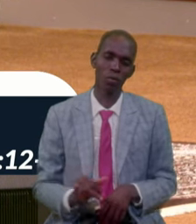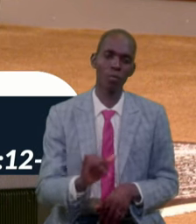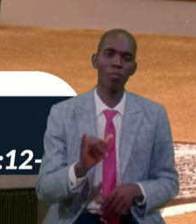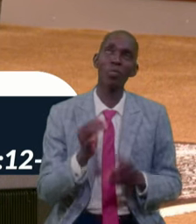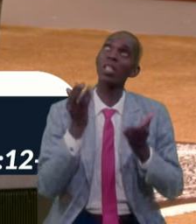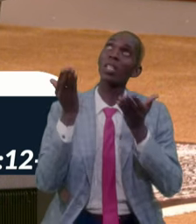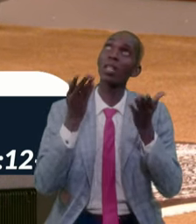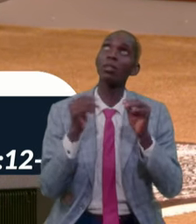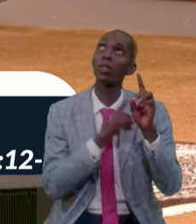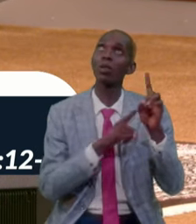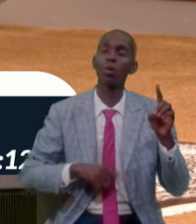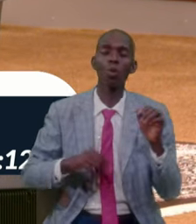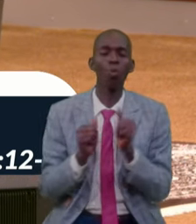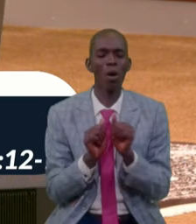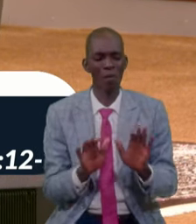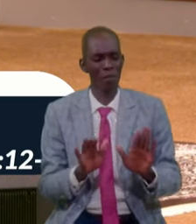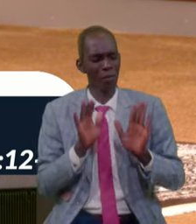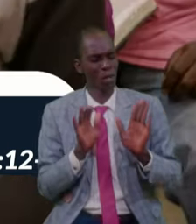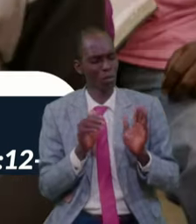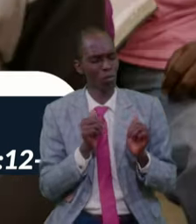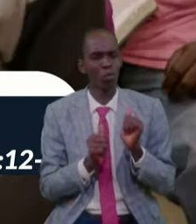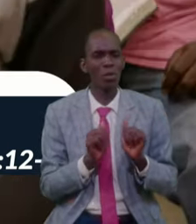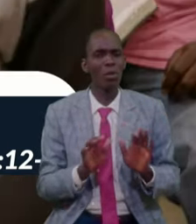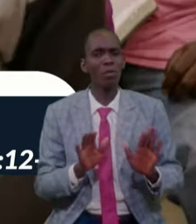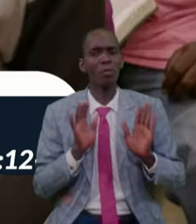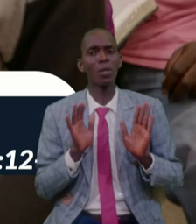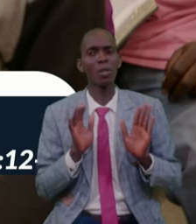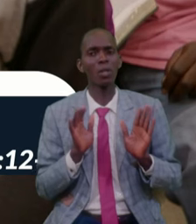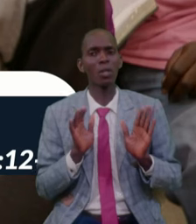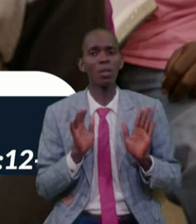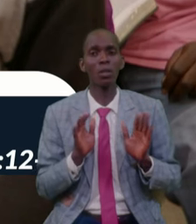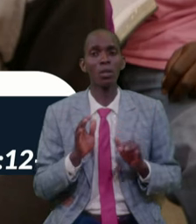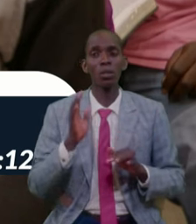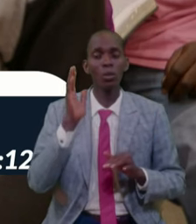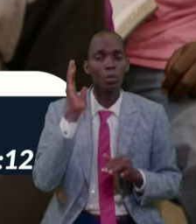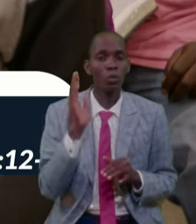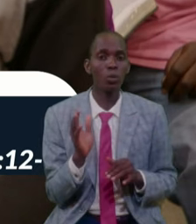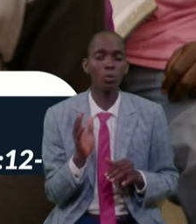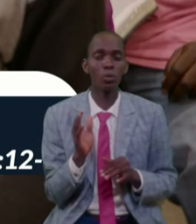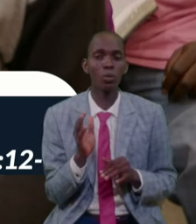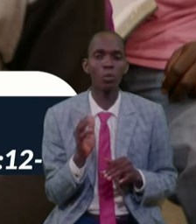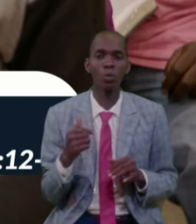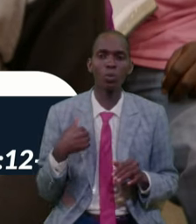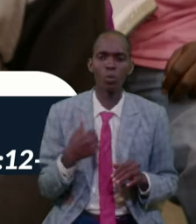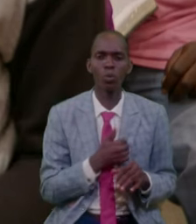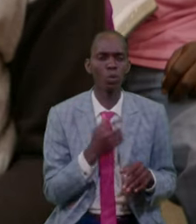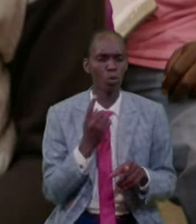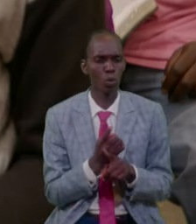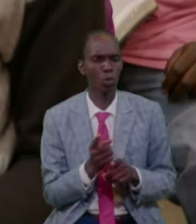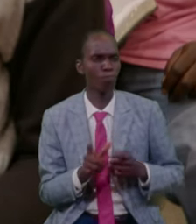fear? What kind of fear? Should I all do all this? Running up, running